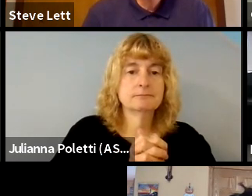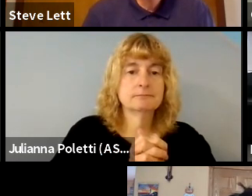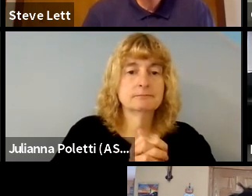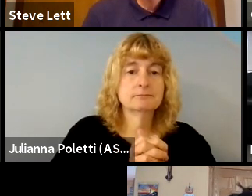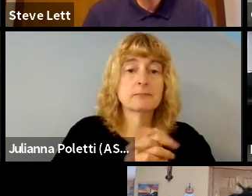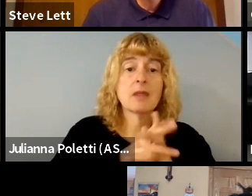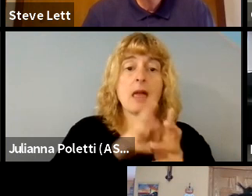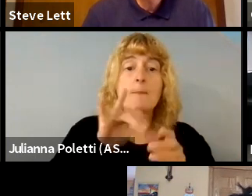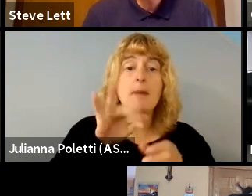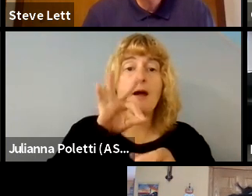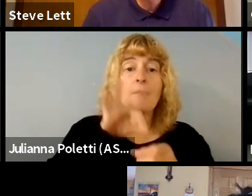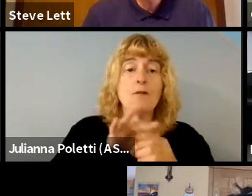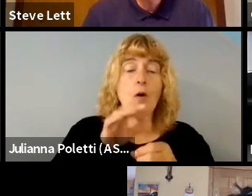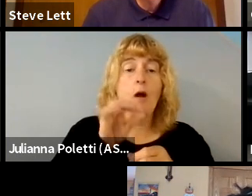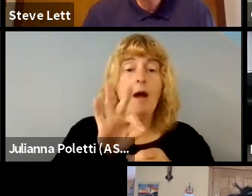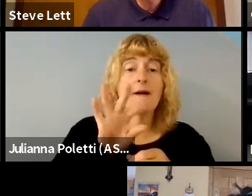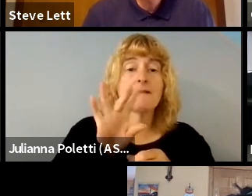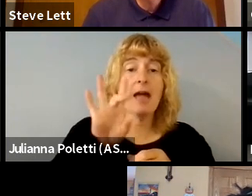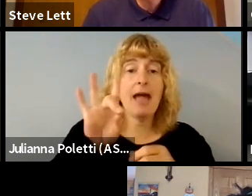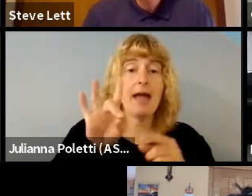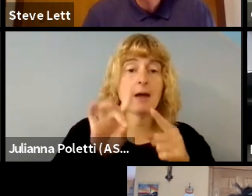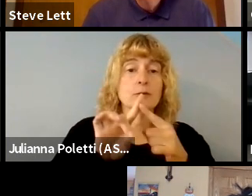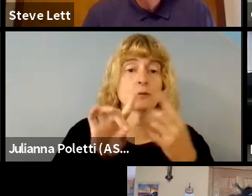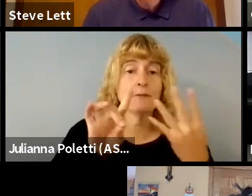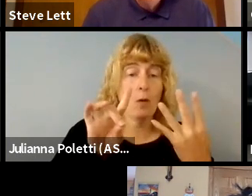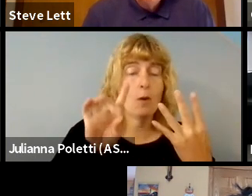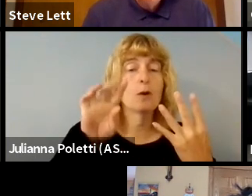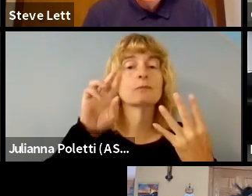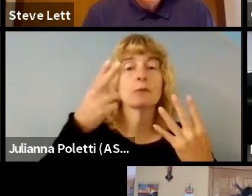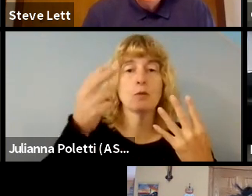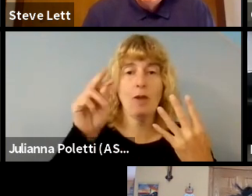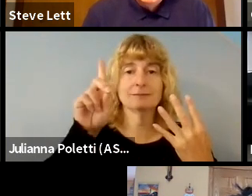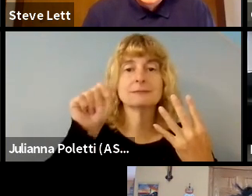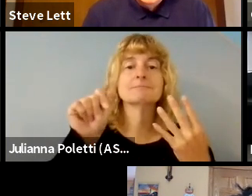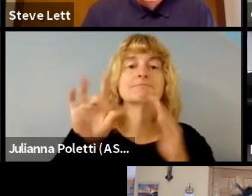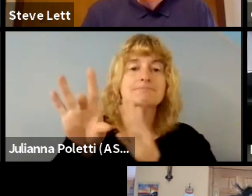By a vote of 8-4, Rhonda has been selected.